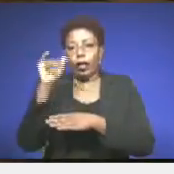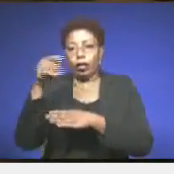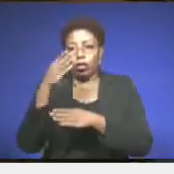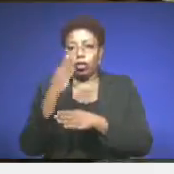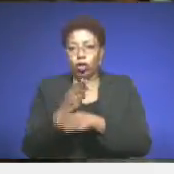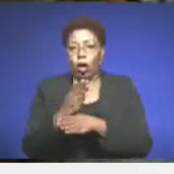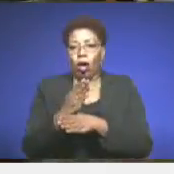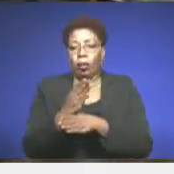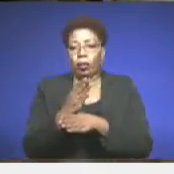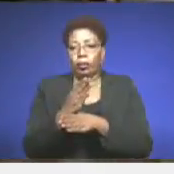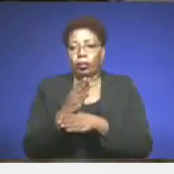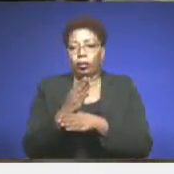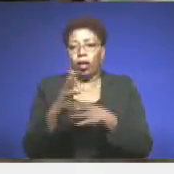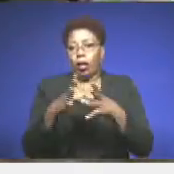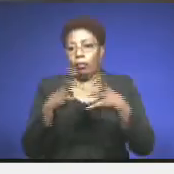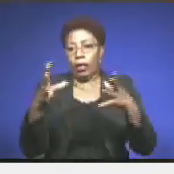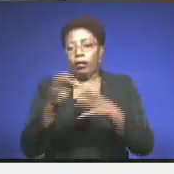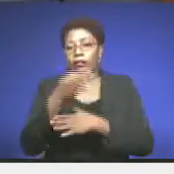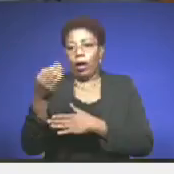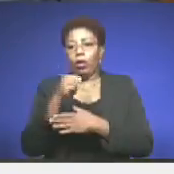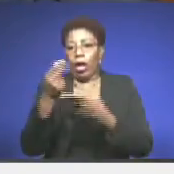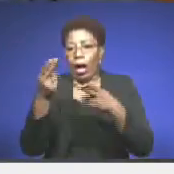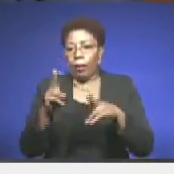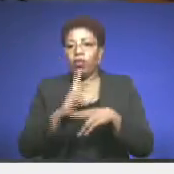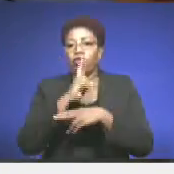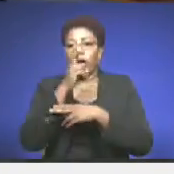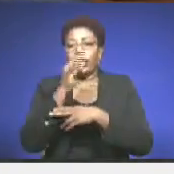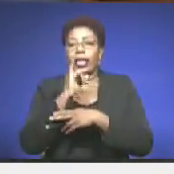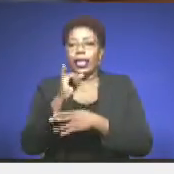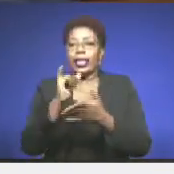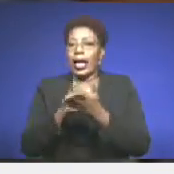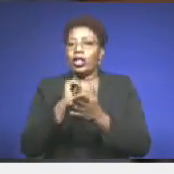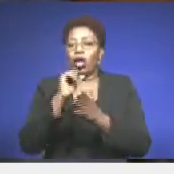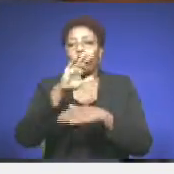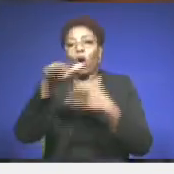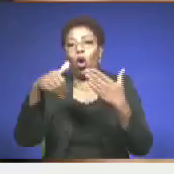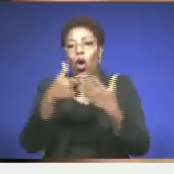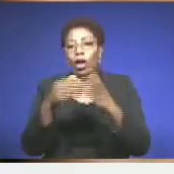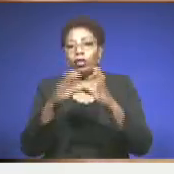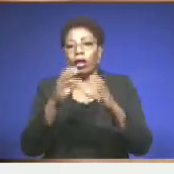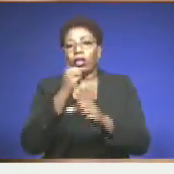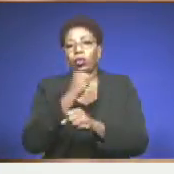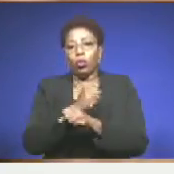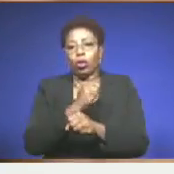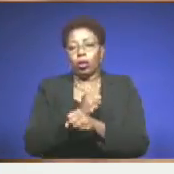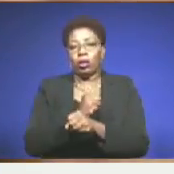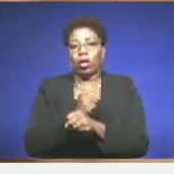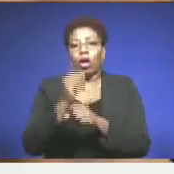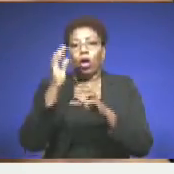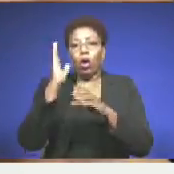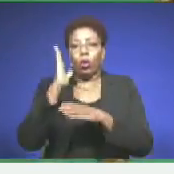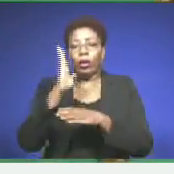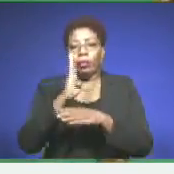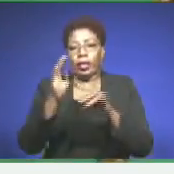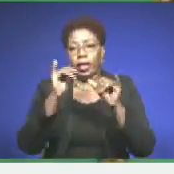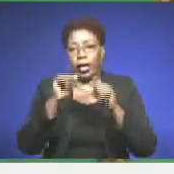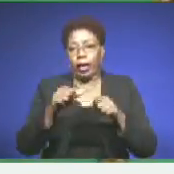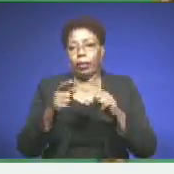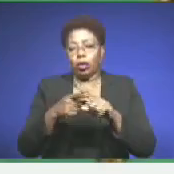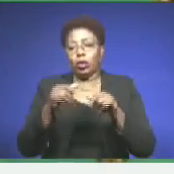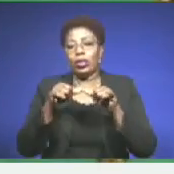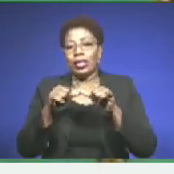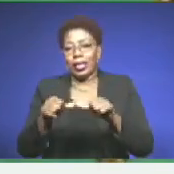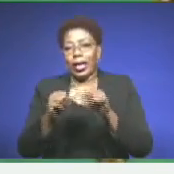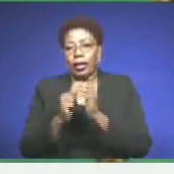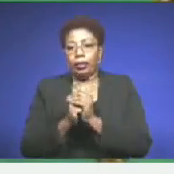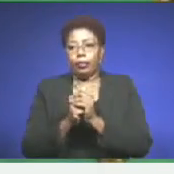no mass firings would take place, he said the reality is that not all contracted workers would be able to remain. It is a